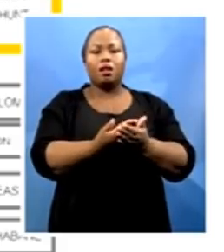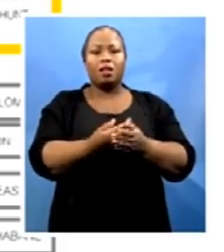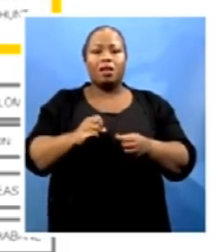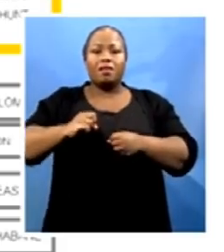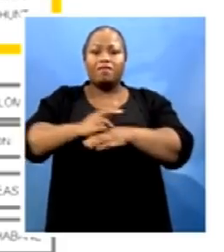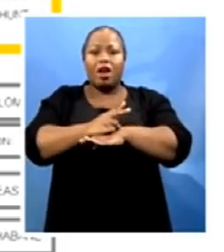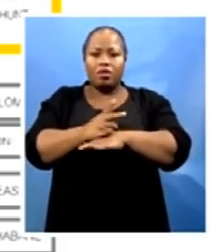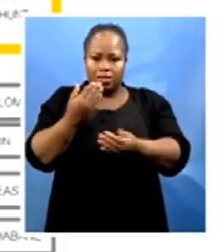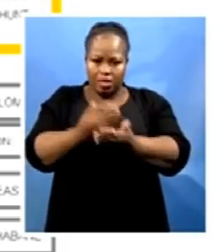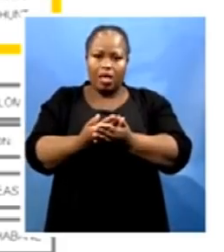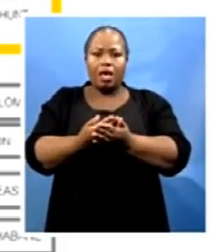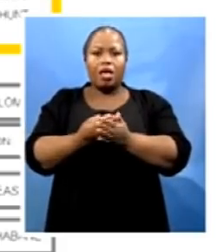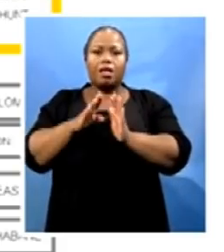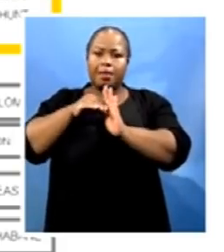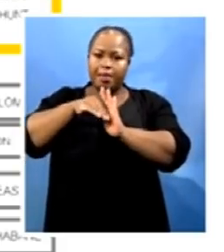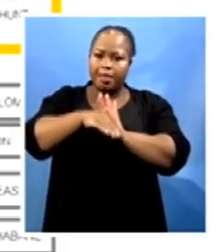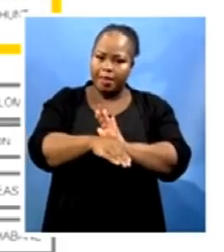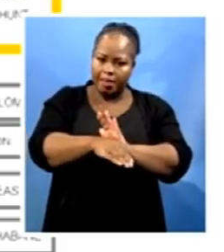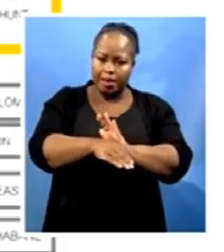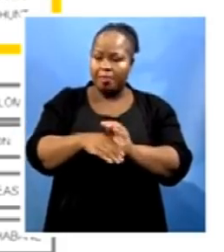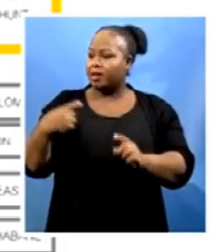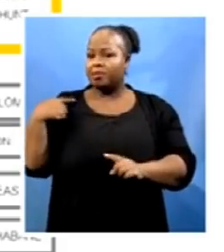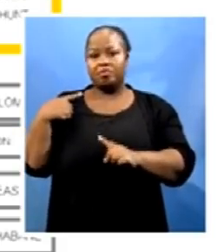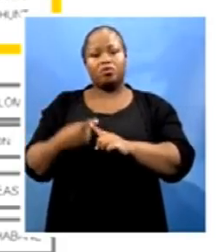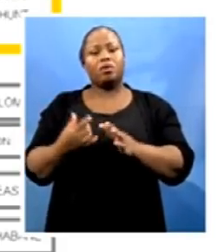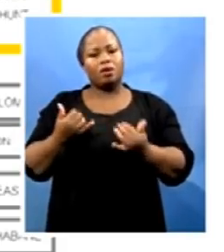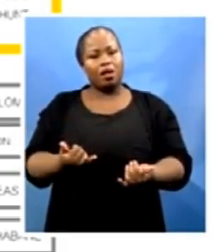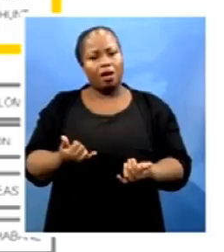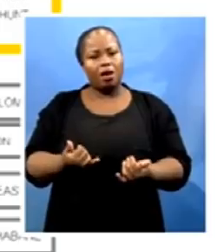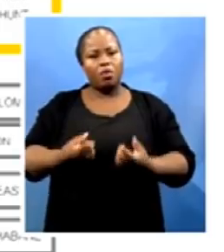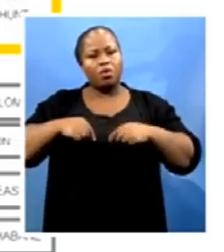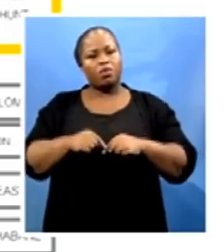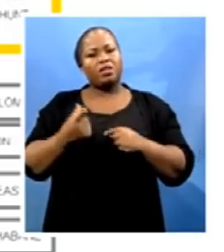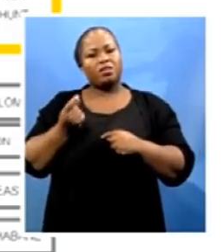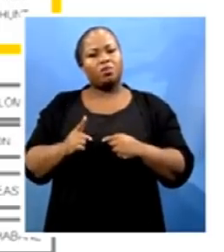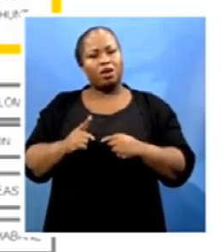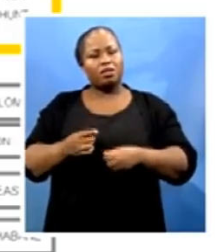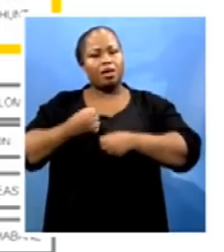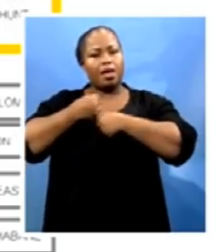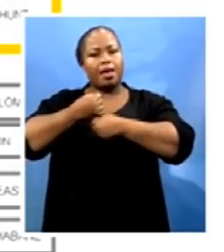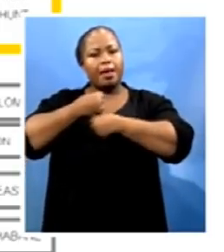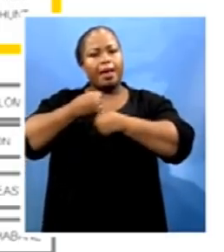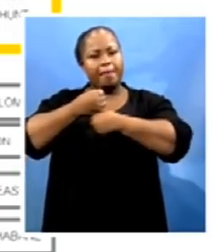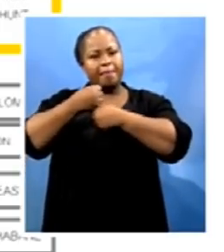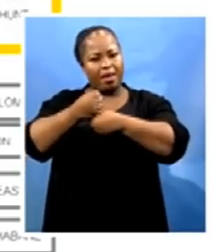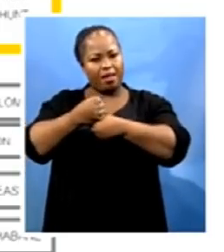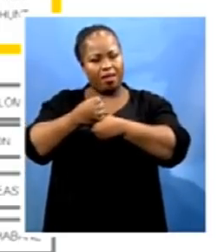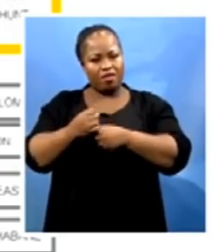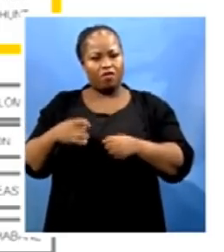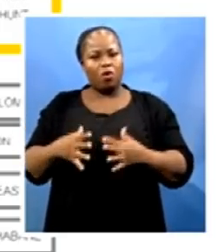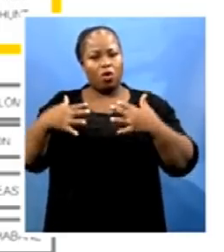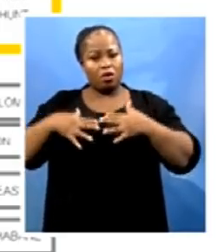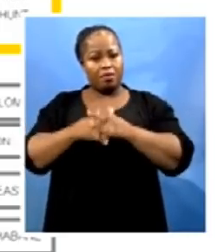effect, we have launched a solidarity campaign, which is flighting currently on all